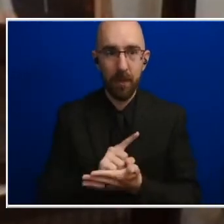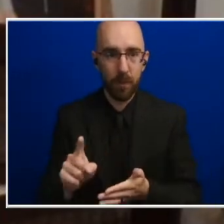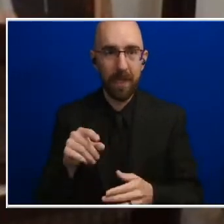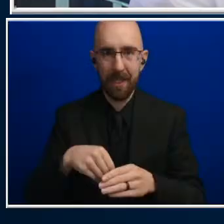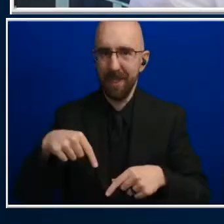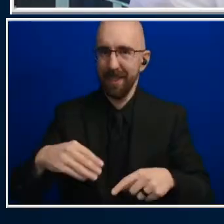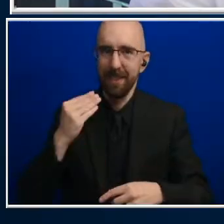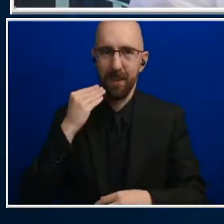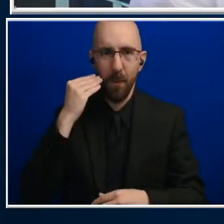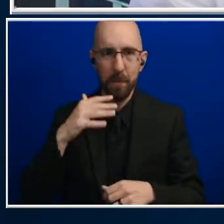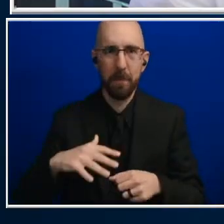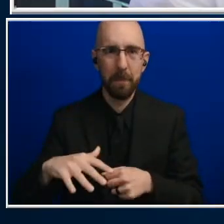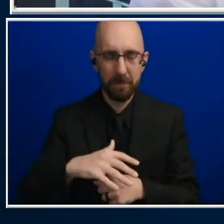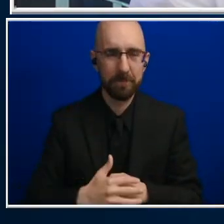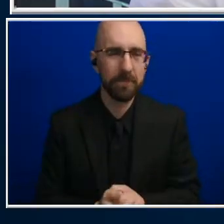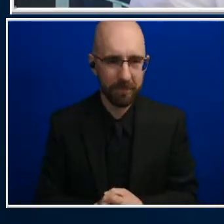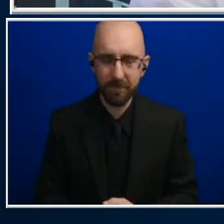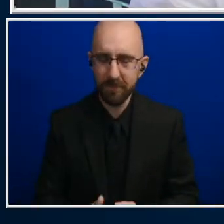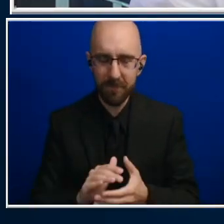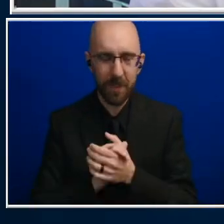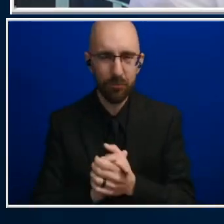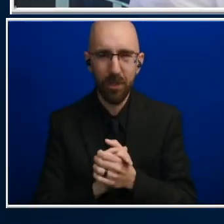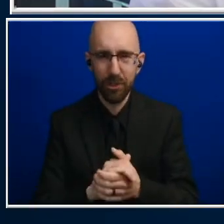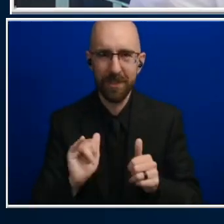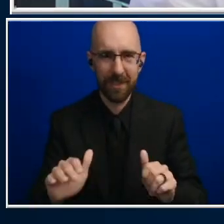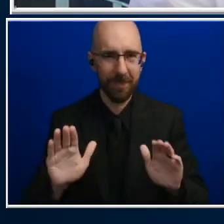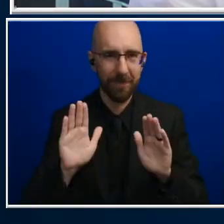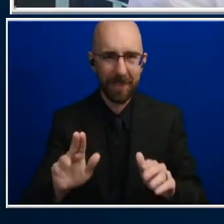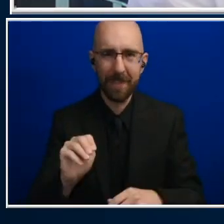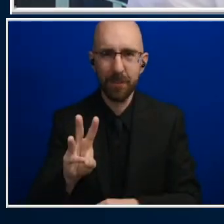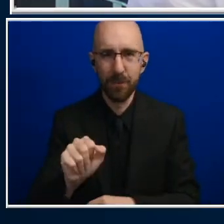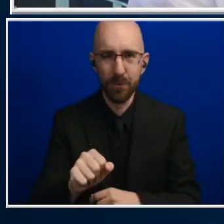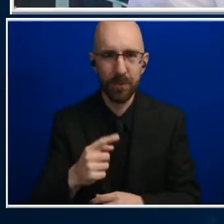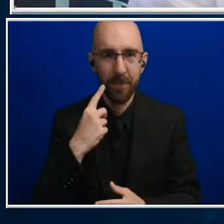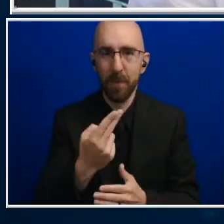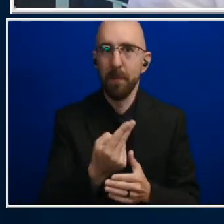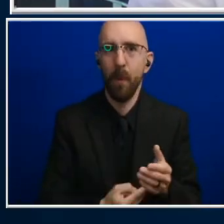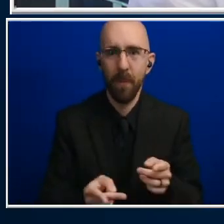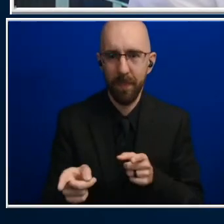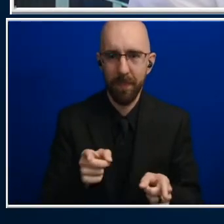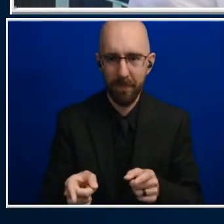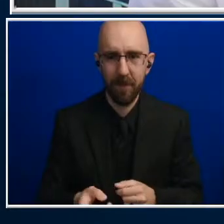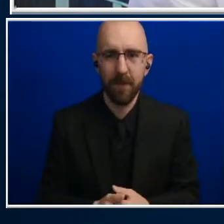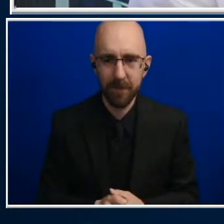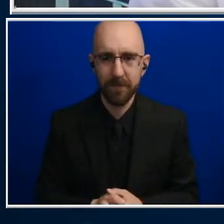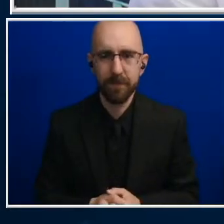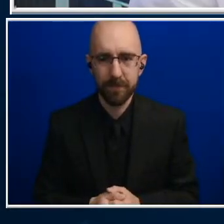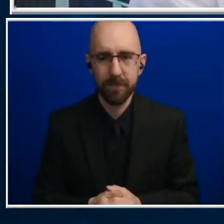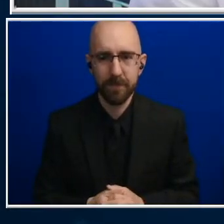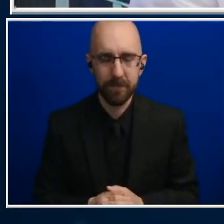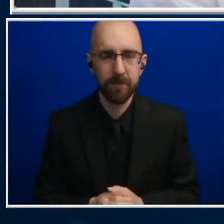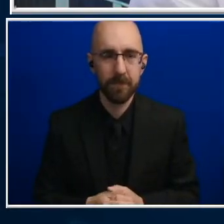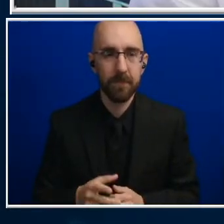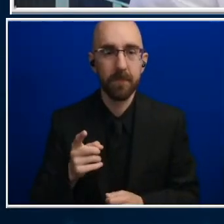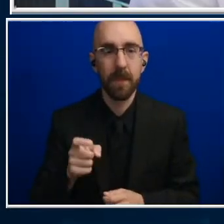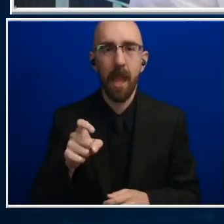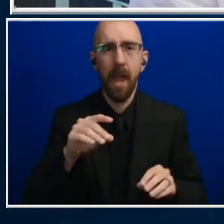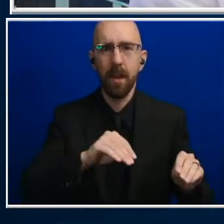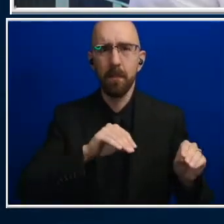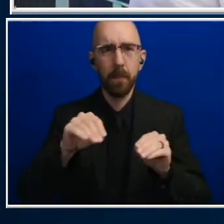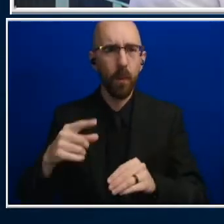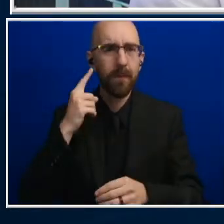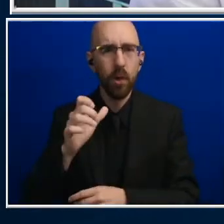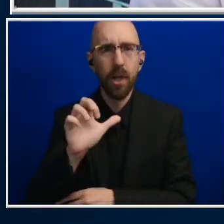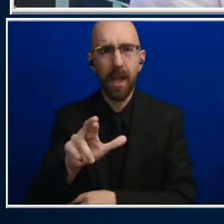Yeah, congratulations, that's fantastic news on both accounts. But you had to relocate for your cancer treatment. How